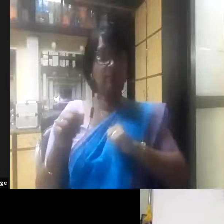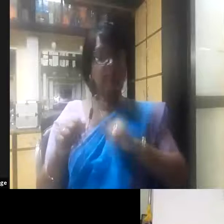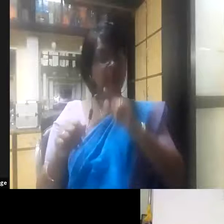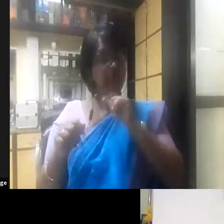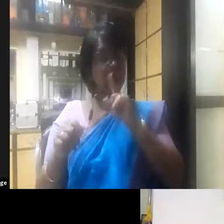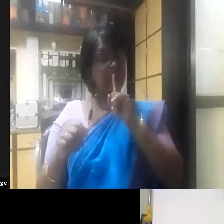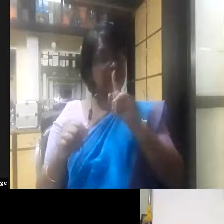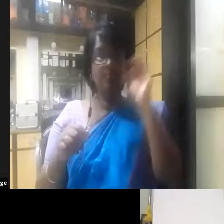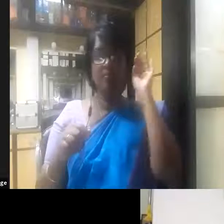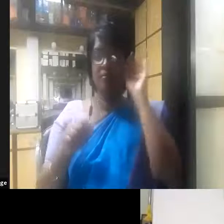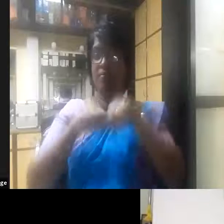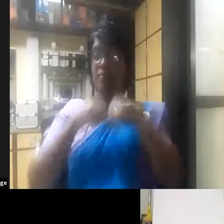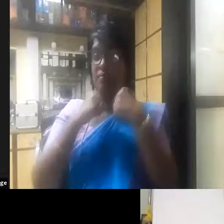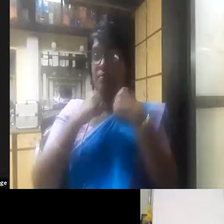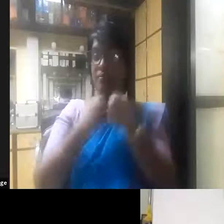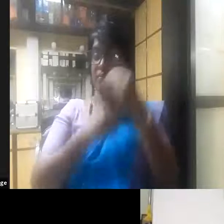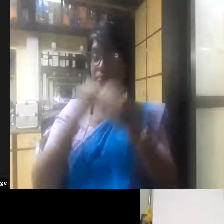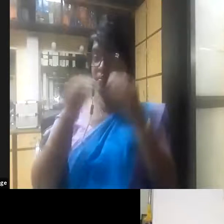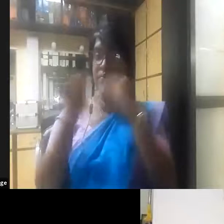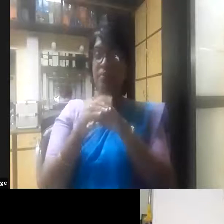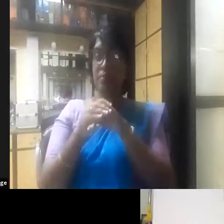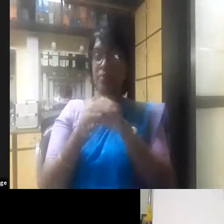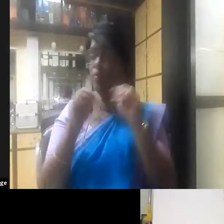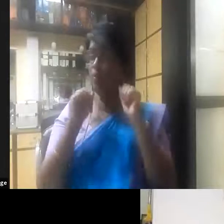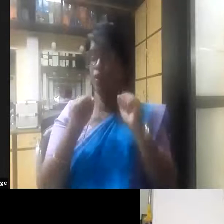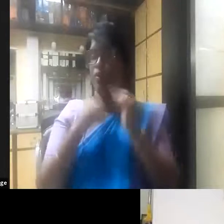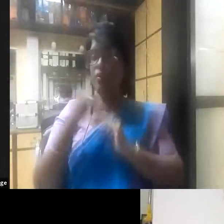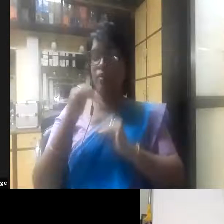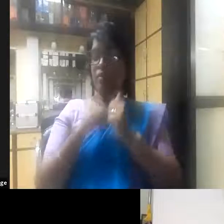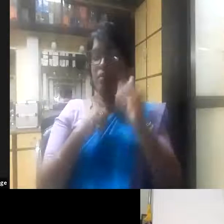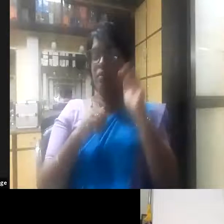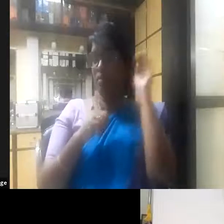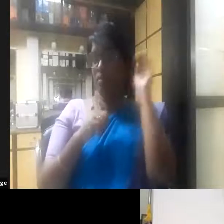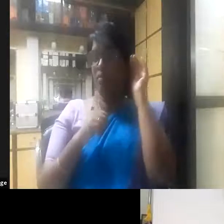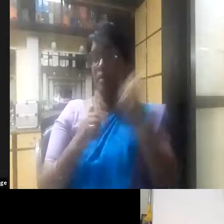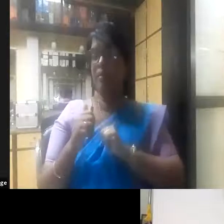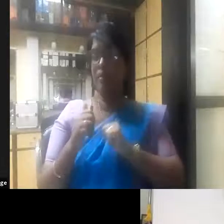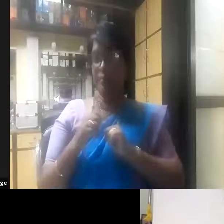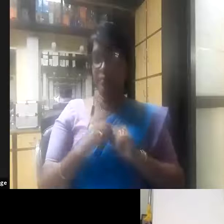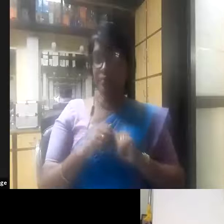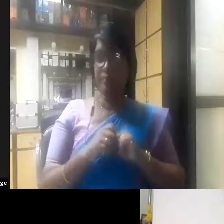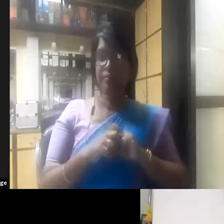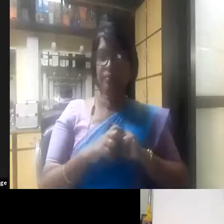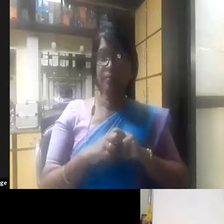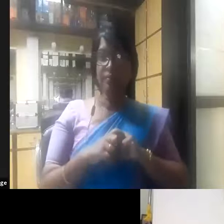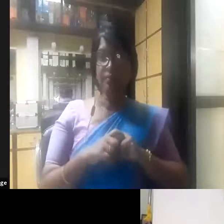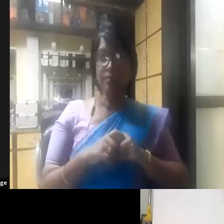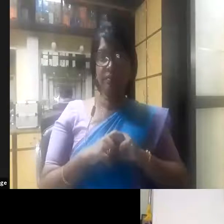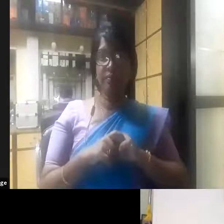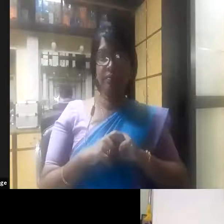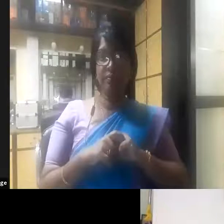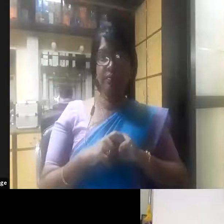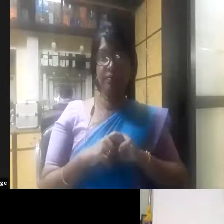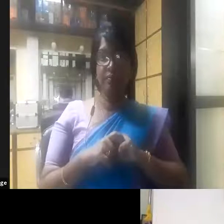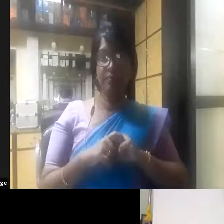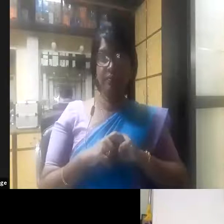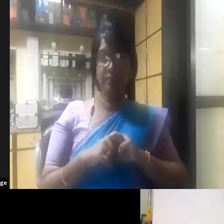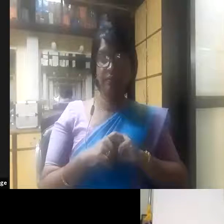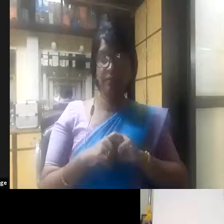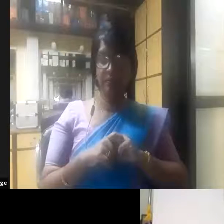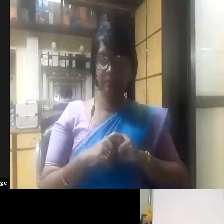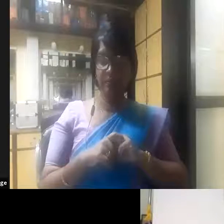greater supply chain transparency. So to talk more about improving supply chain disclosure